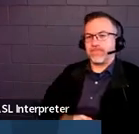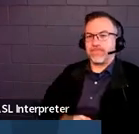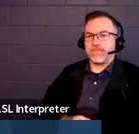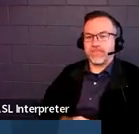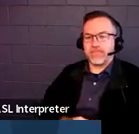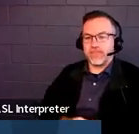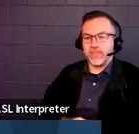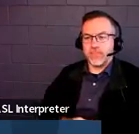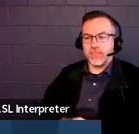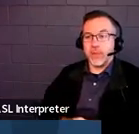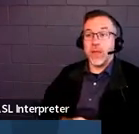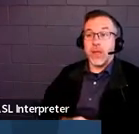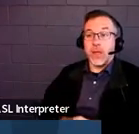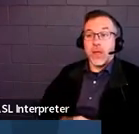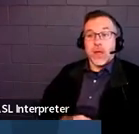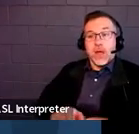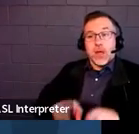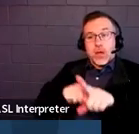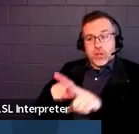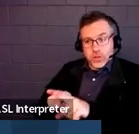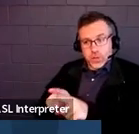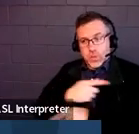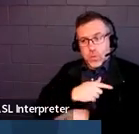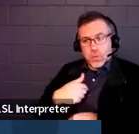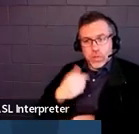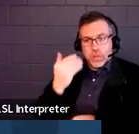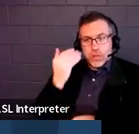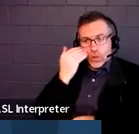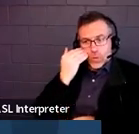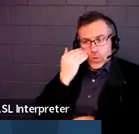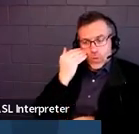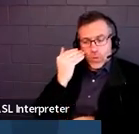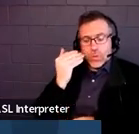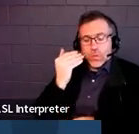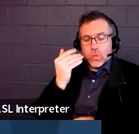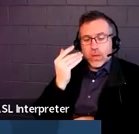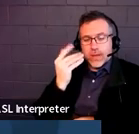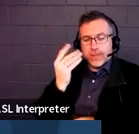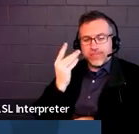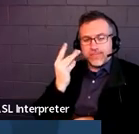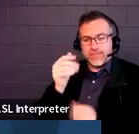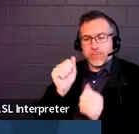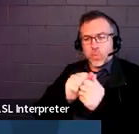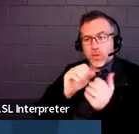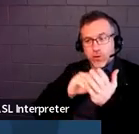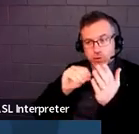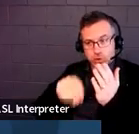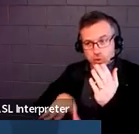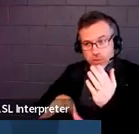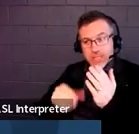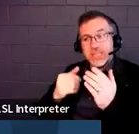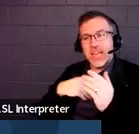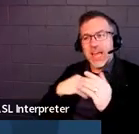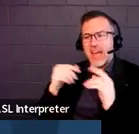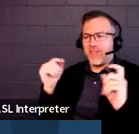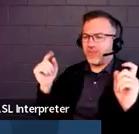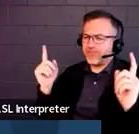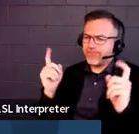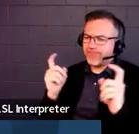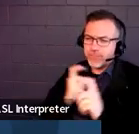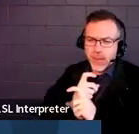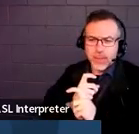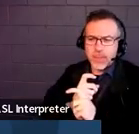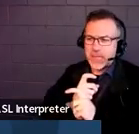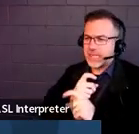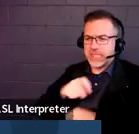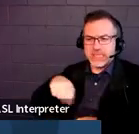about career readiness, we also know that with our students, especially with complex needs, we need to ensure